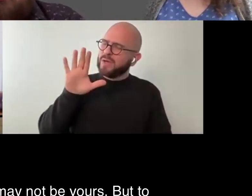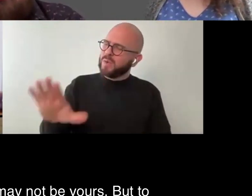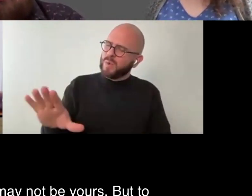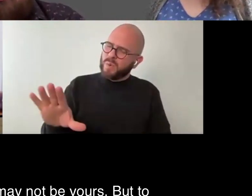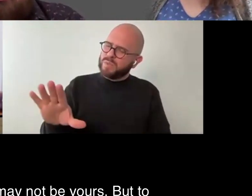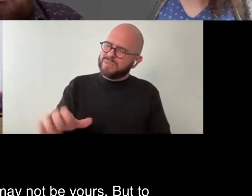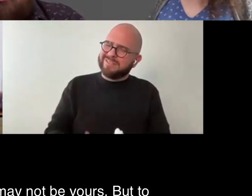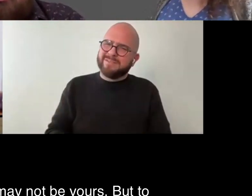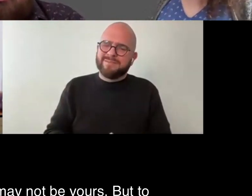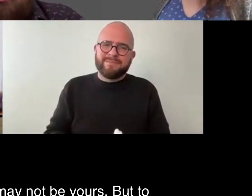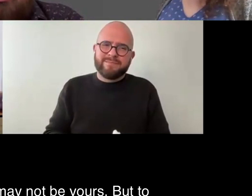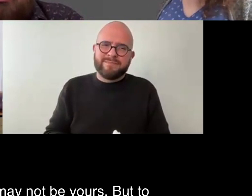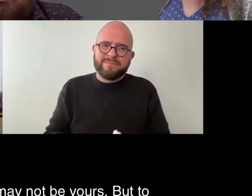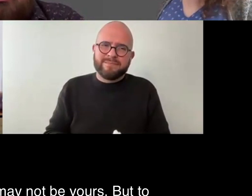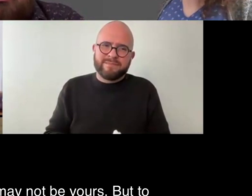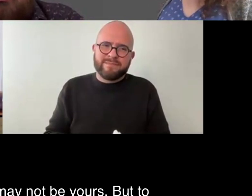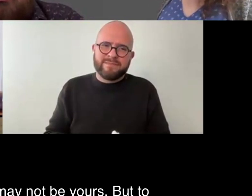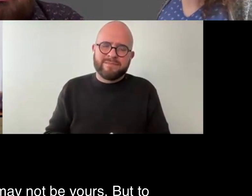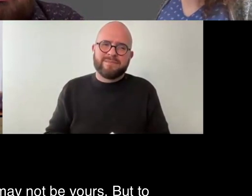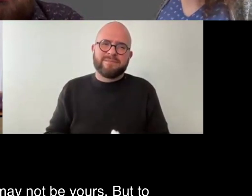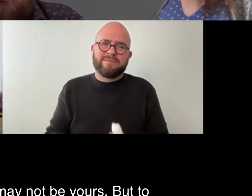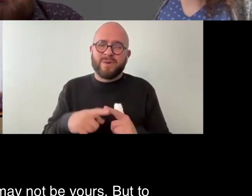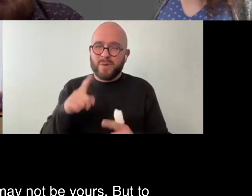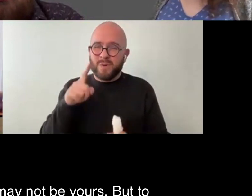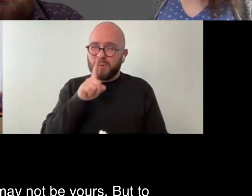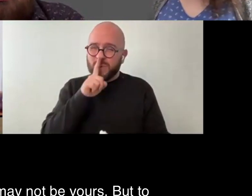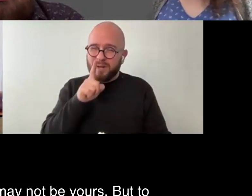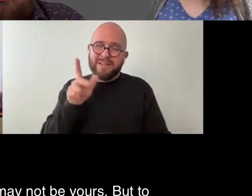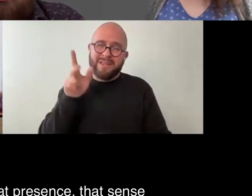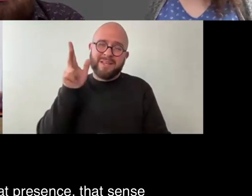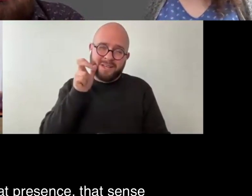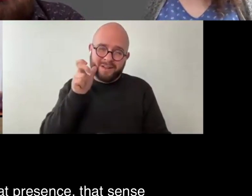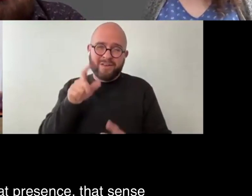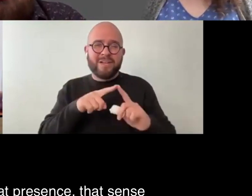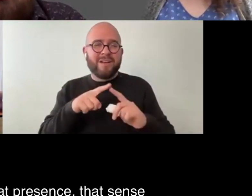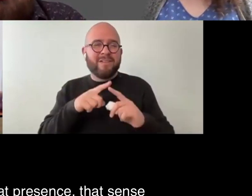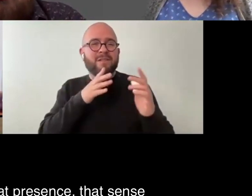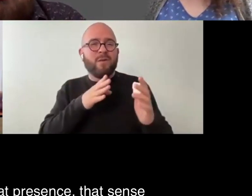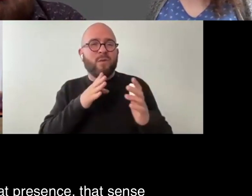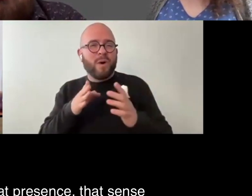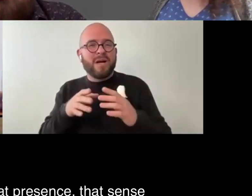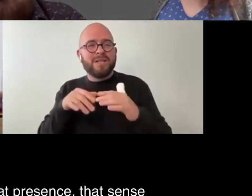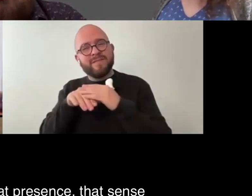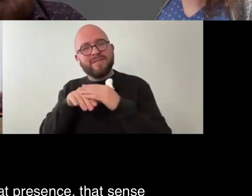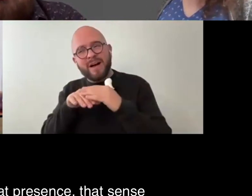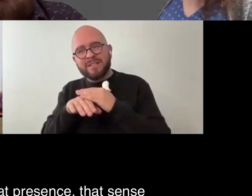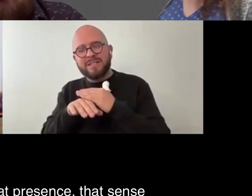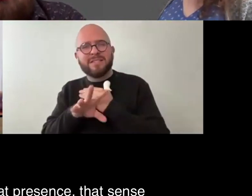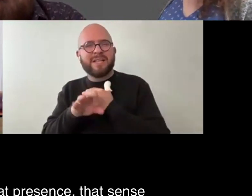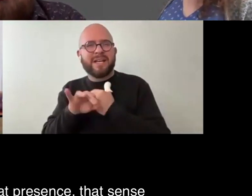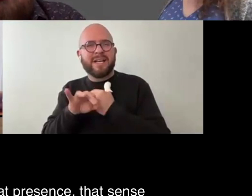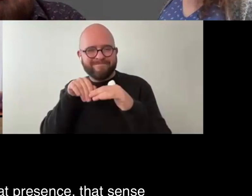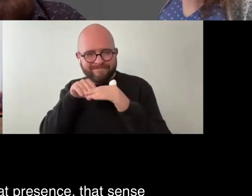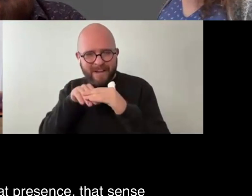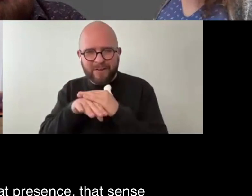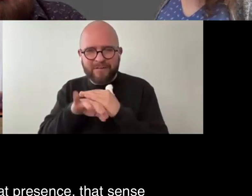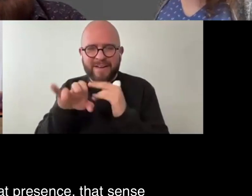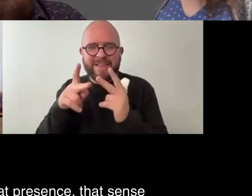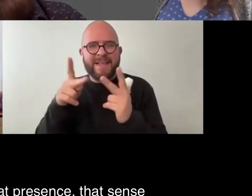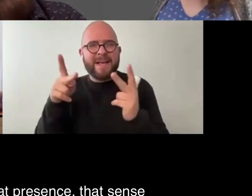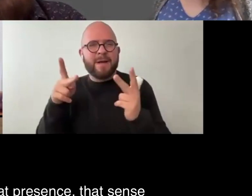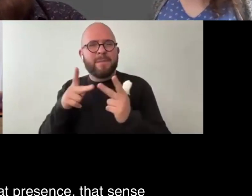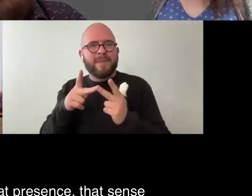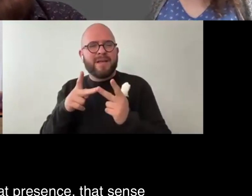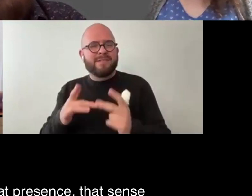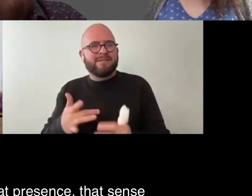hear really multiple modes of accessing and entering that place, that